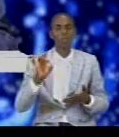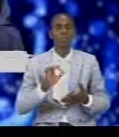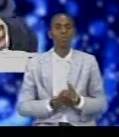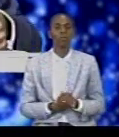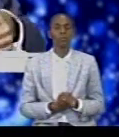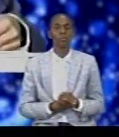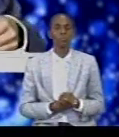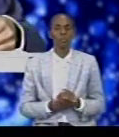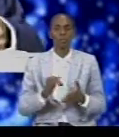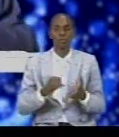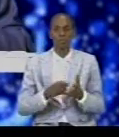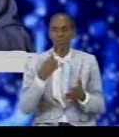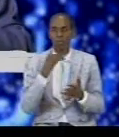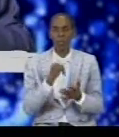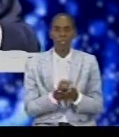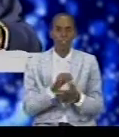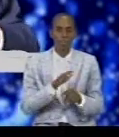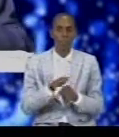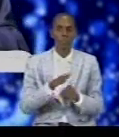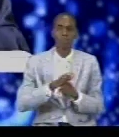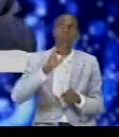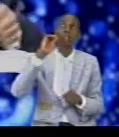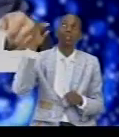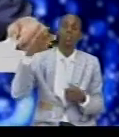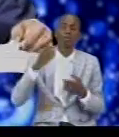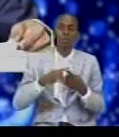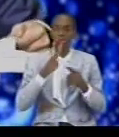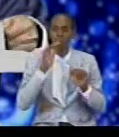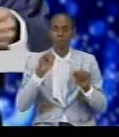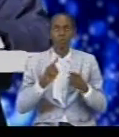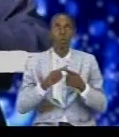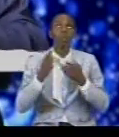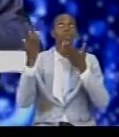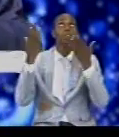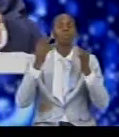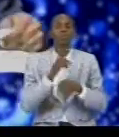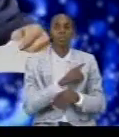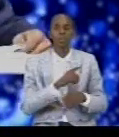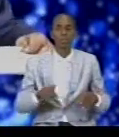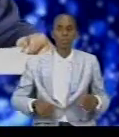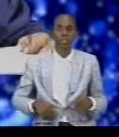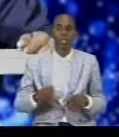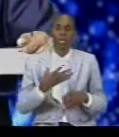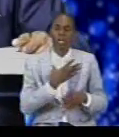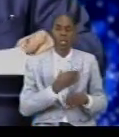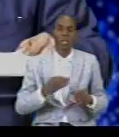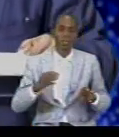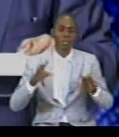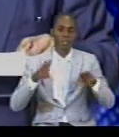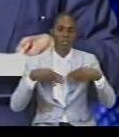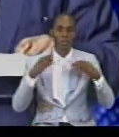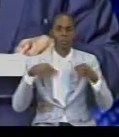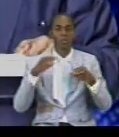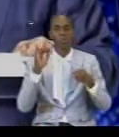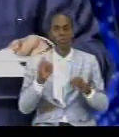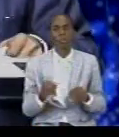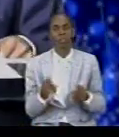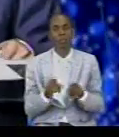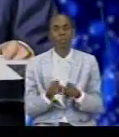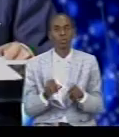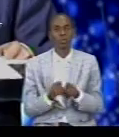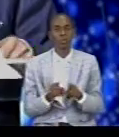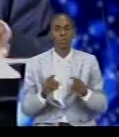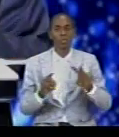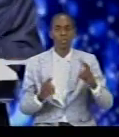we see sufficient grace to be able to serve the Lord and serve him acceptably too. 2 Corinthians